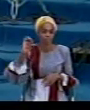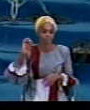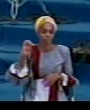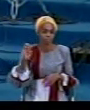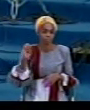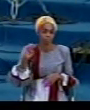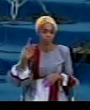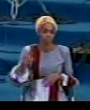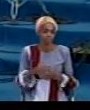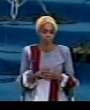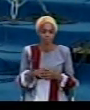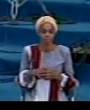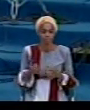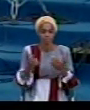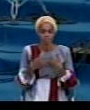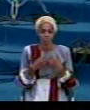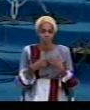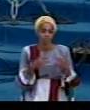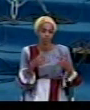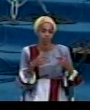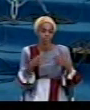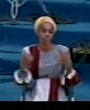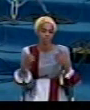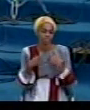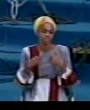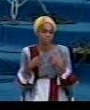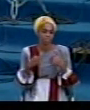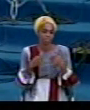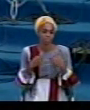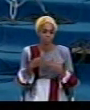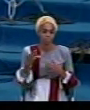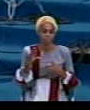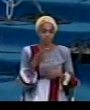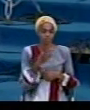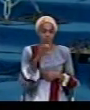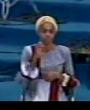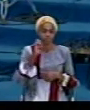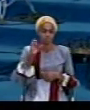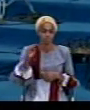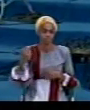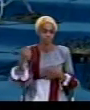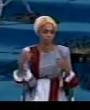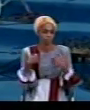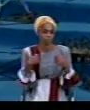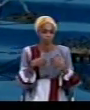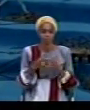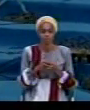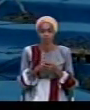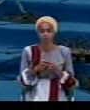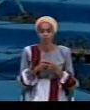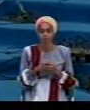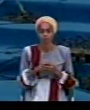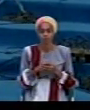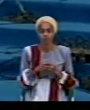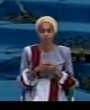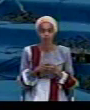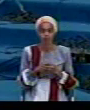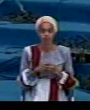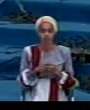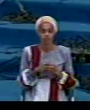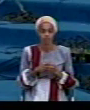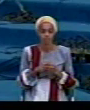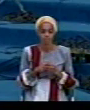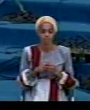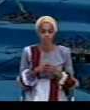from occupational hazard. And she said in the course of this crusade, God has done something for her. You can